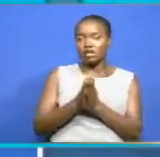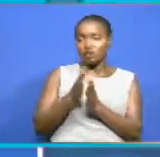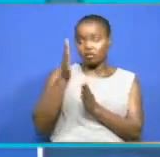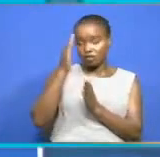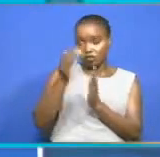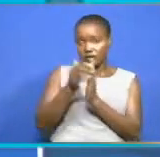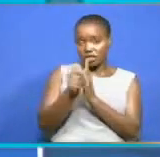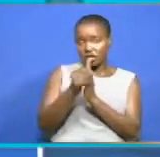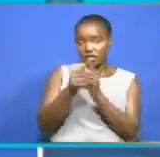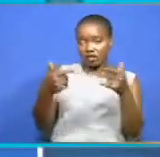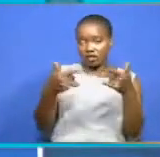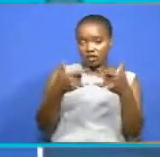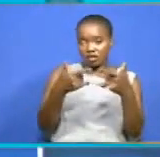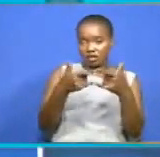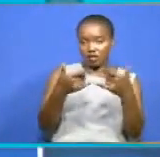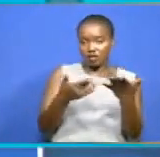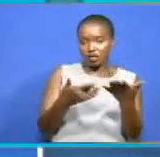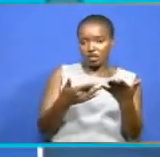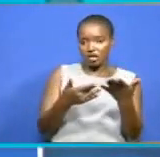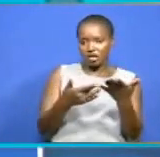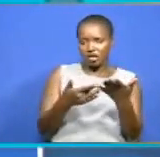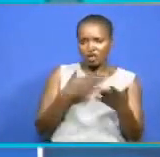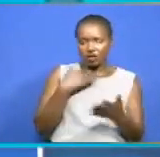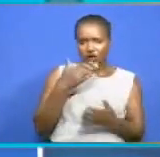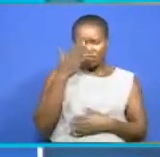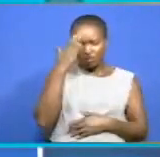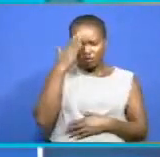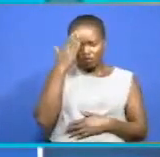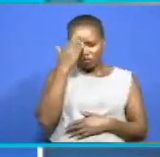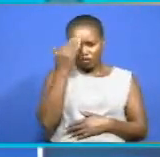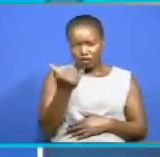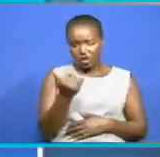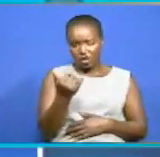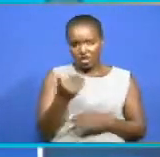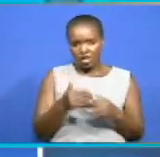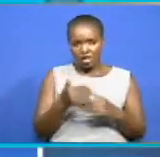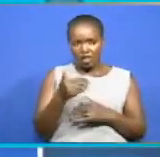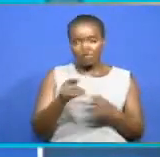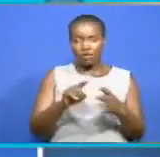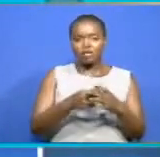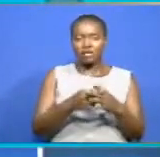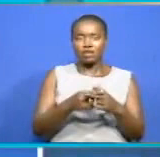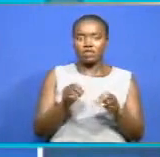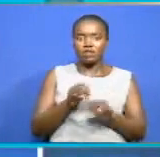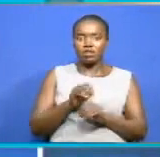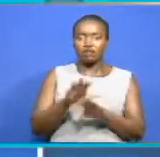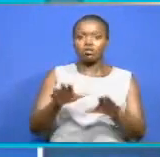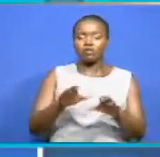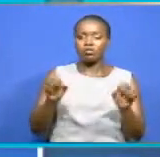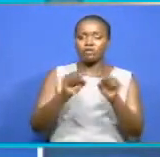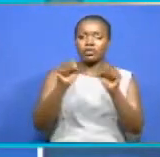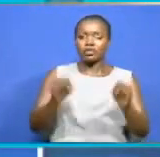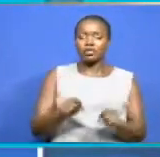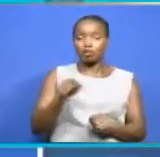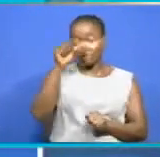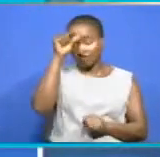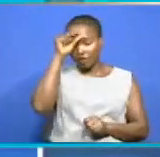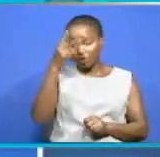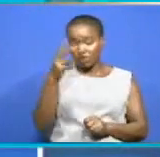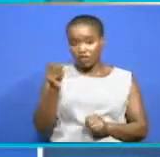skill gaps because we were curious to establish why, after beginning the devolved system of government in